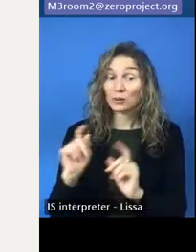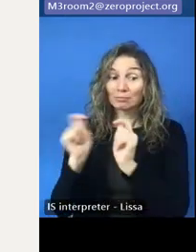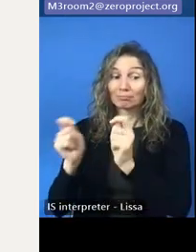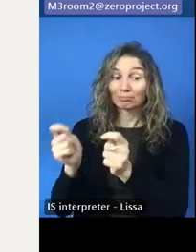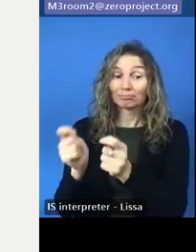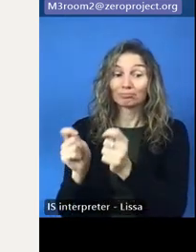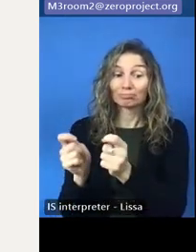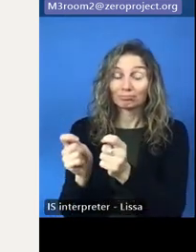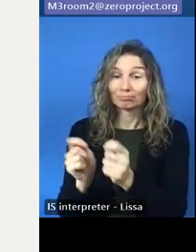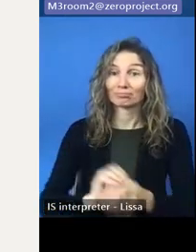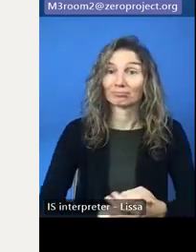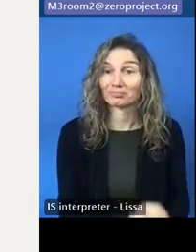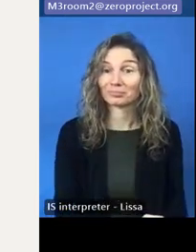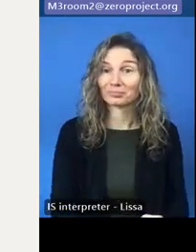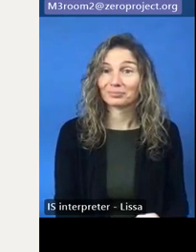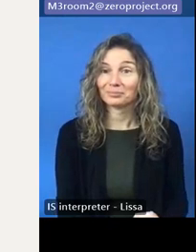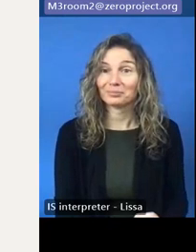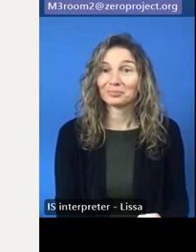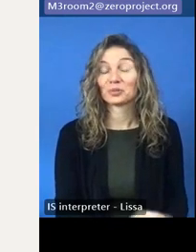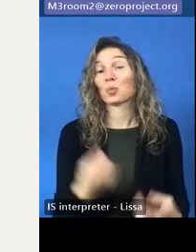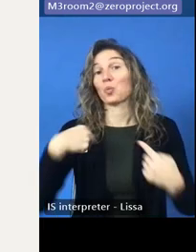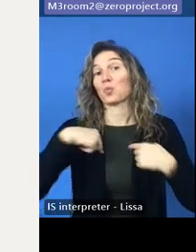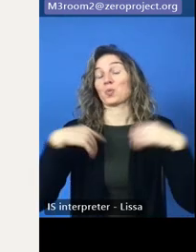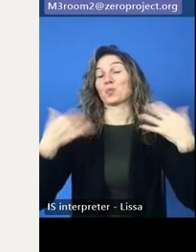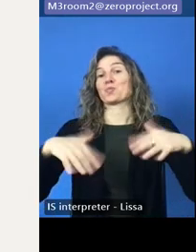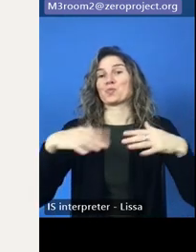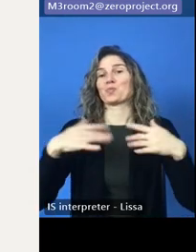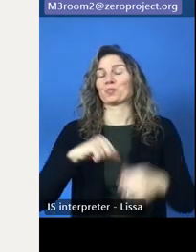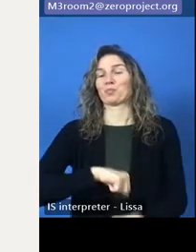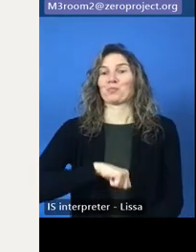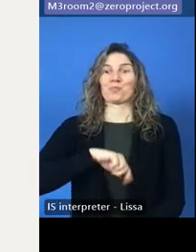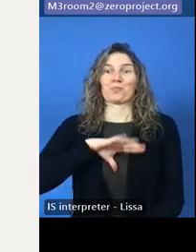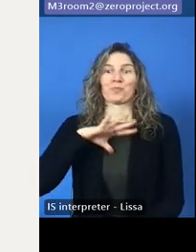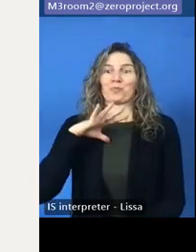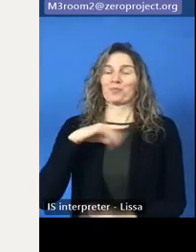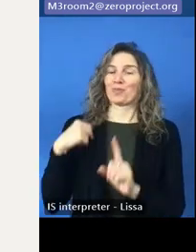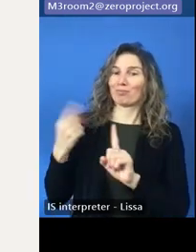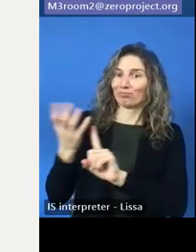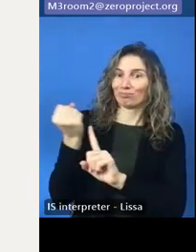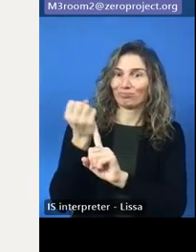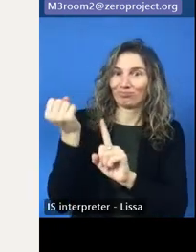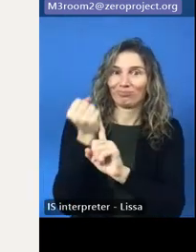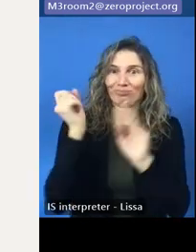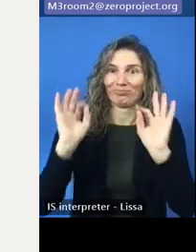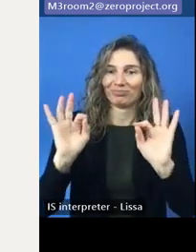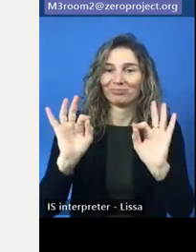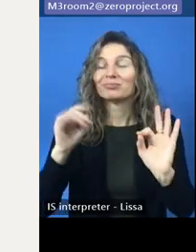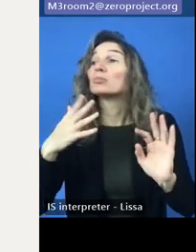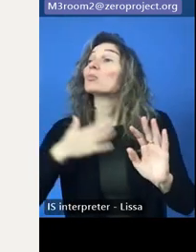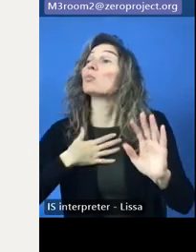we're really proud about our results, and we will be glad to share experience.